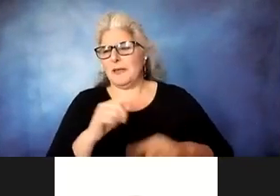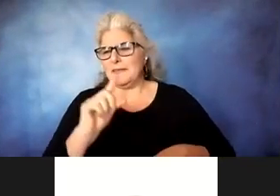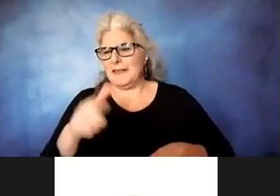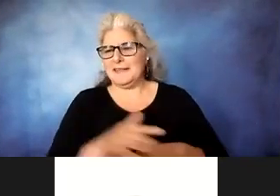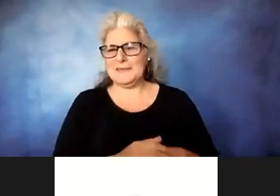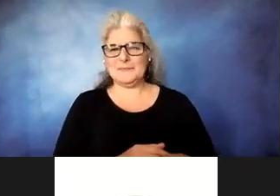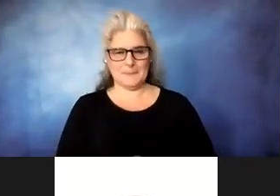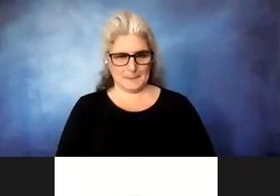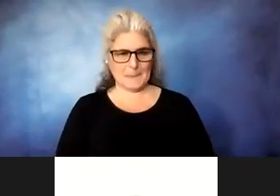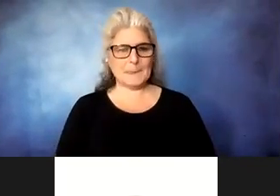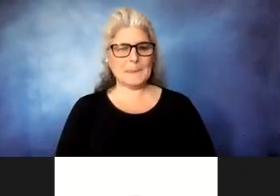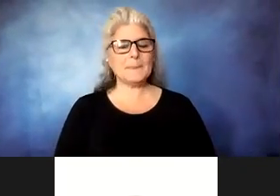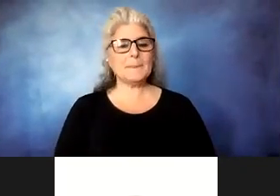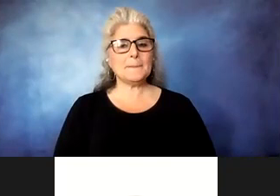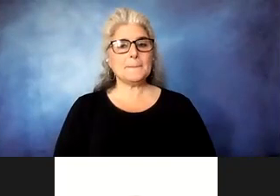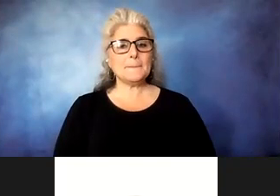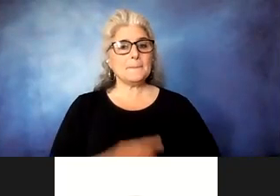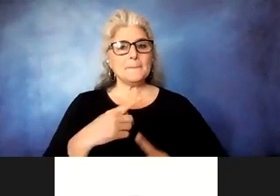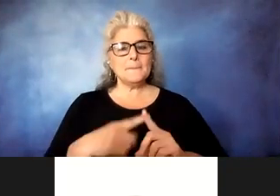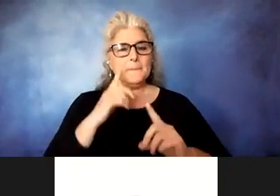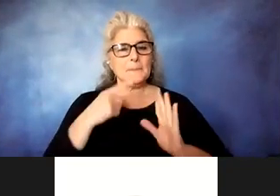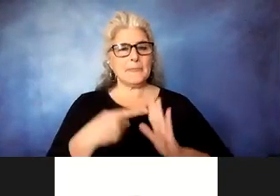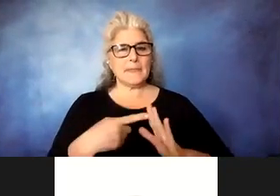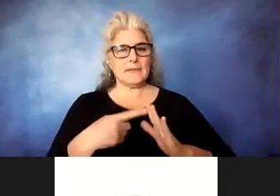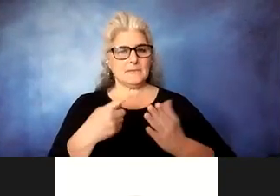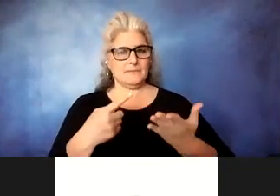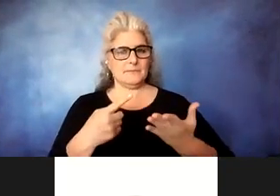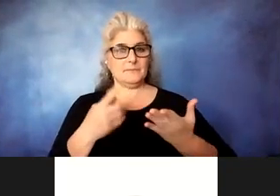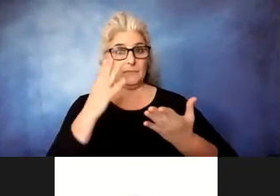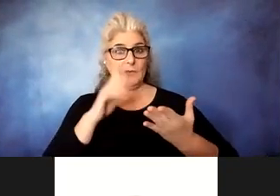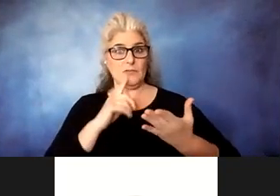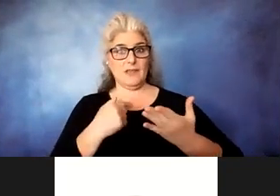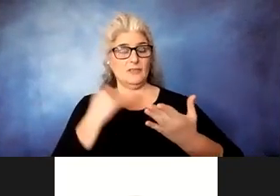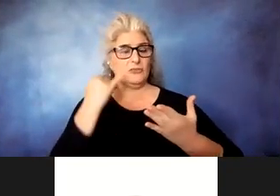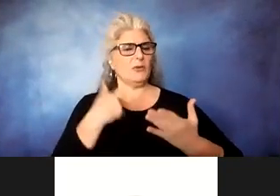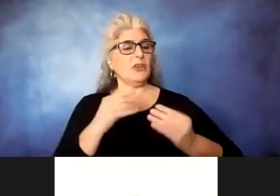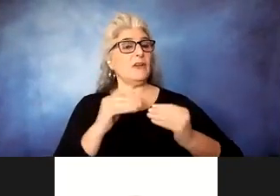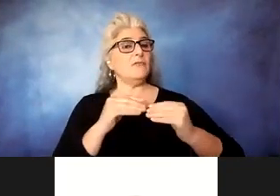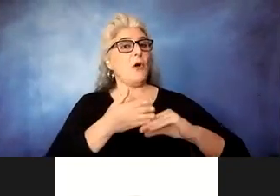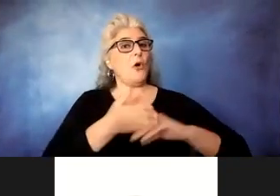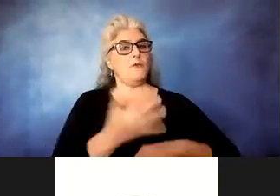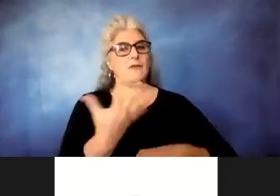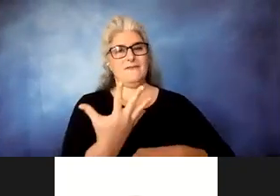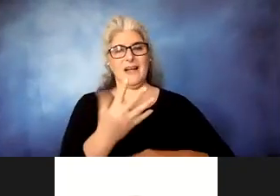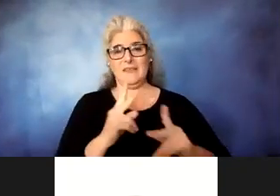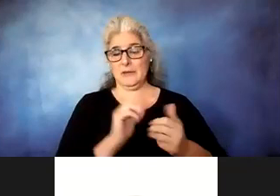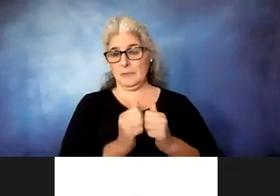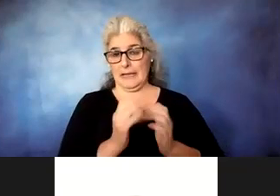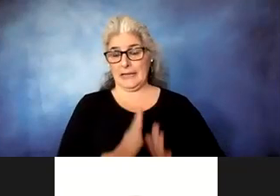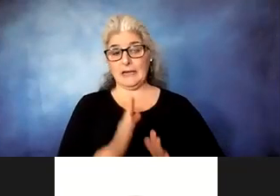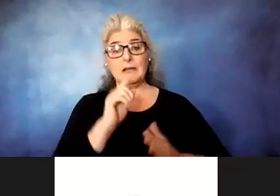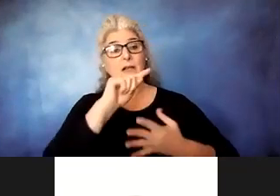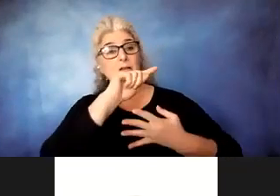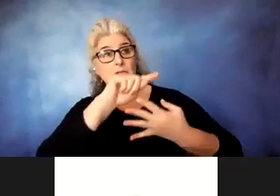Also, I just wanted to show a ballot where there's more than 5 candidates. So the ballot will show all candidates who